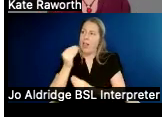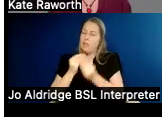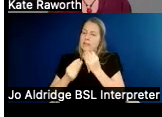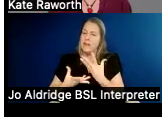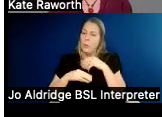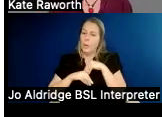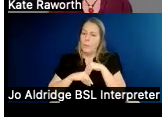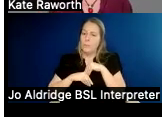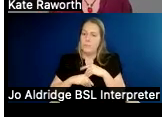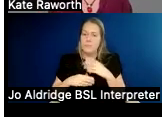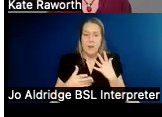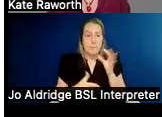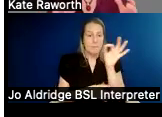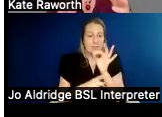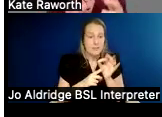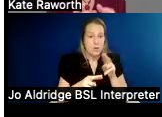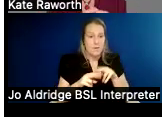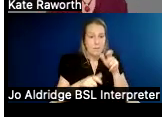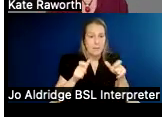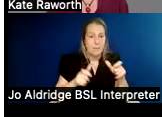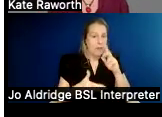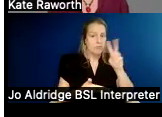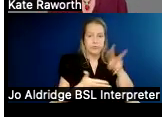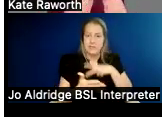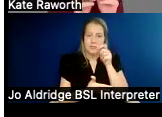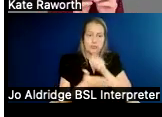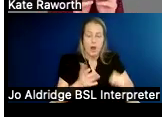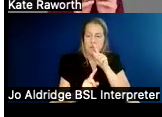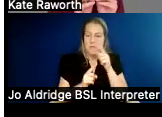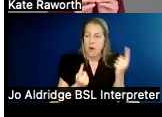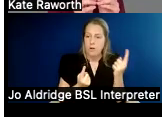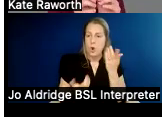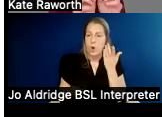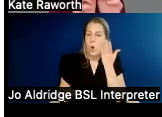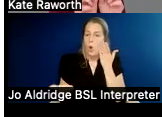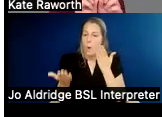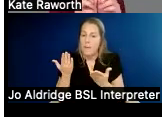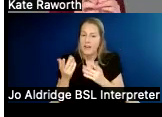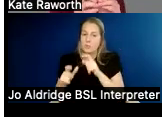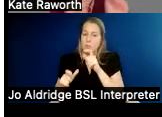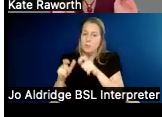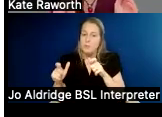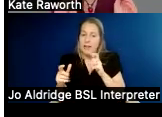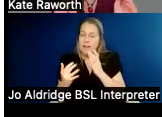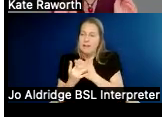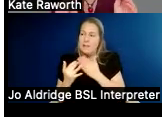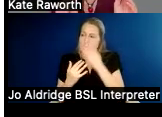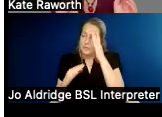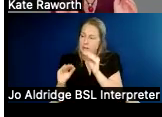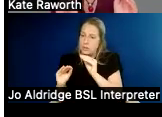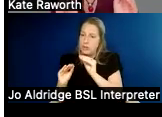average educational achievement, so that you get this shortfall. And you can see those orange wedges are drawn from the center of the circle